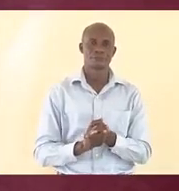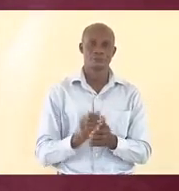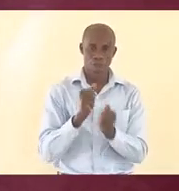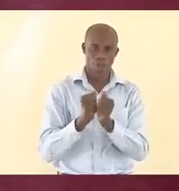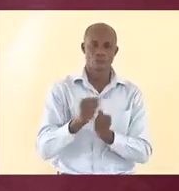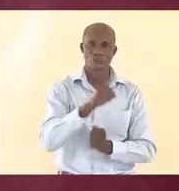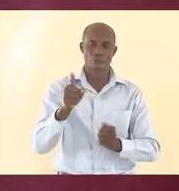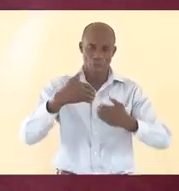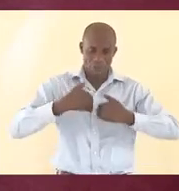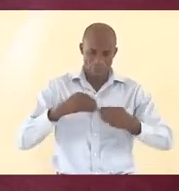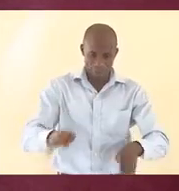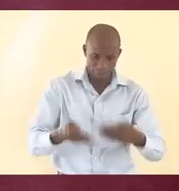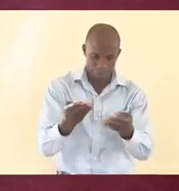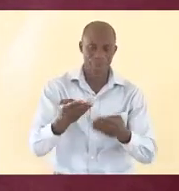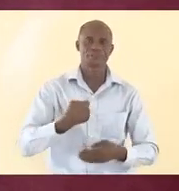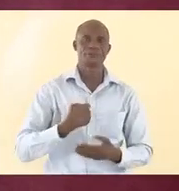which you have given me,